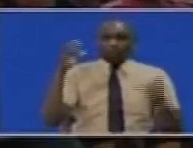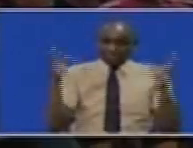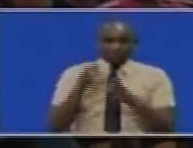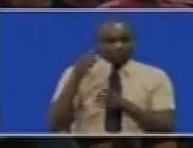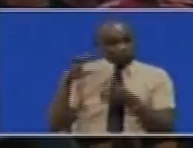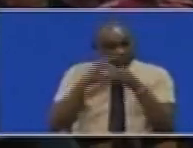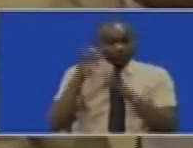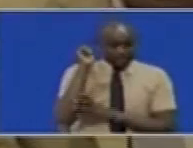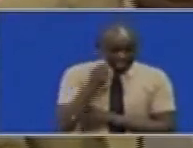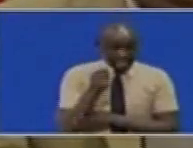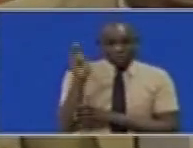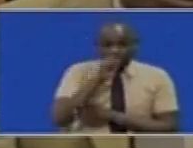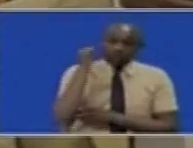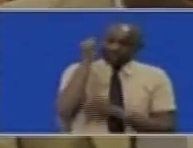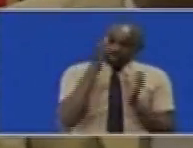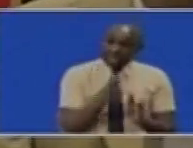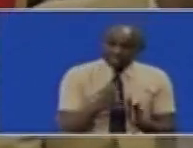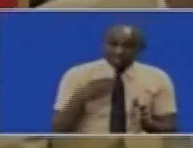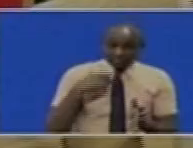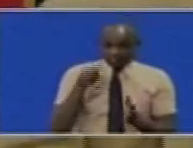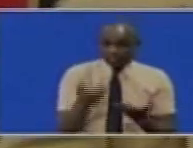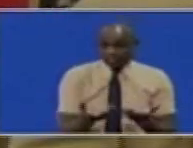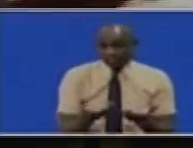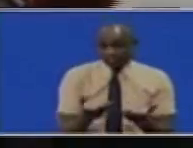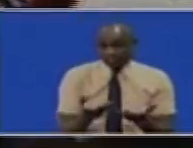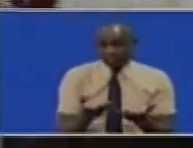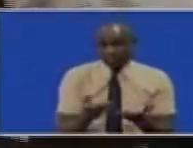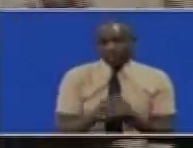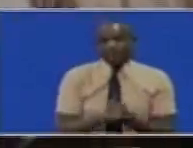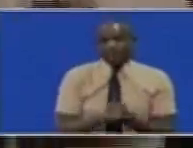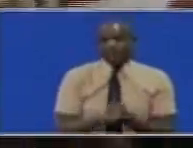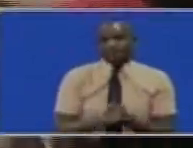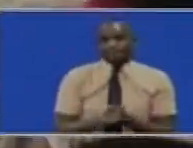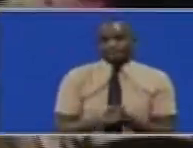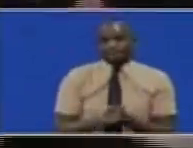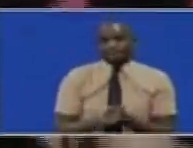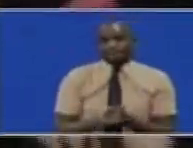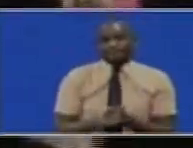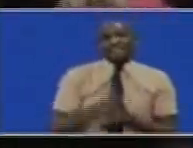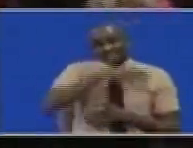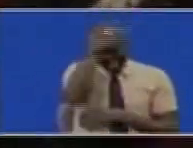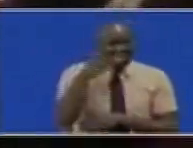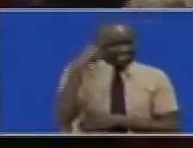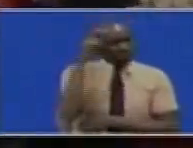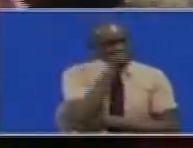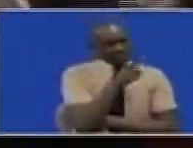Kenya have been used by politicians as vehicles to political office. The NARC dream was short-lived after a section of